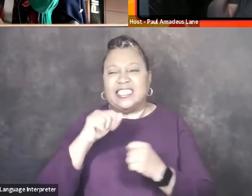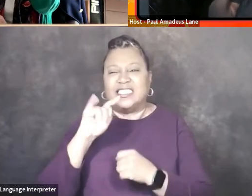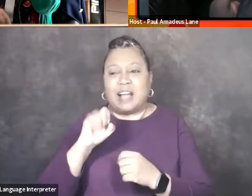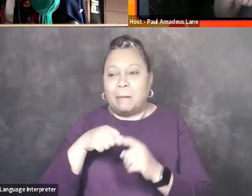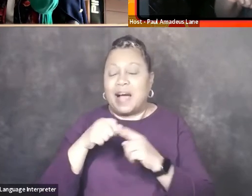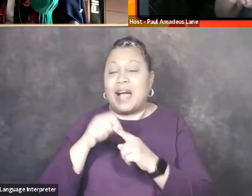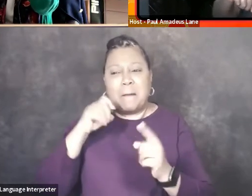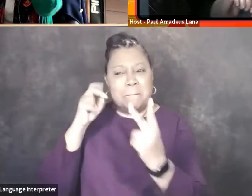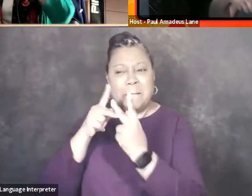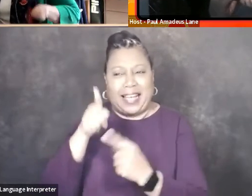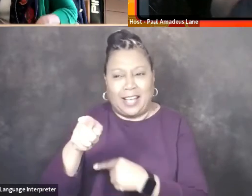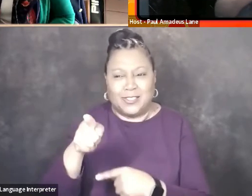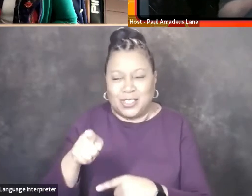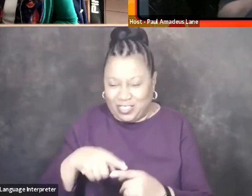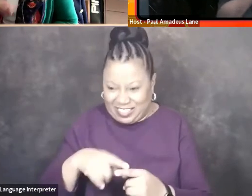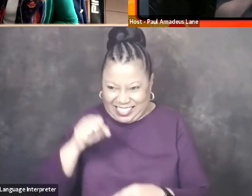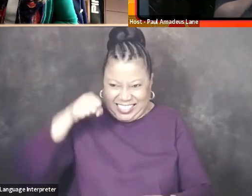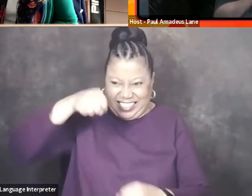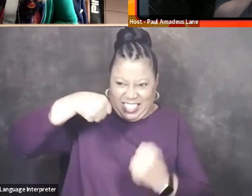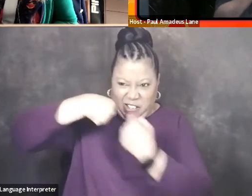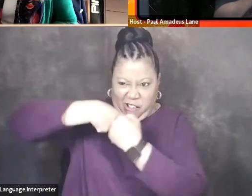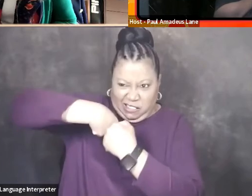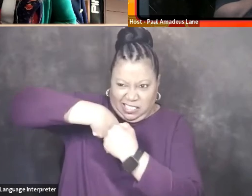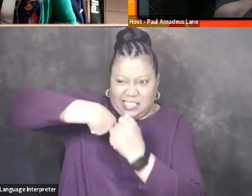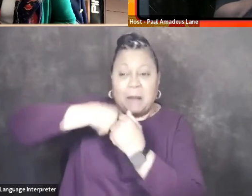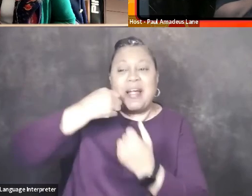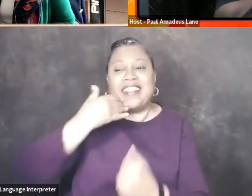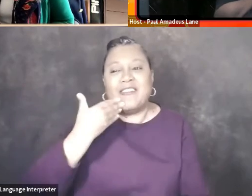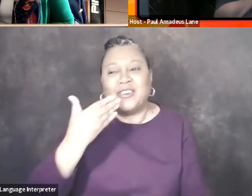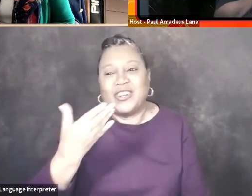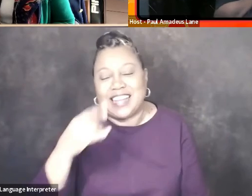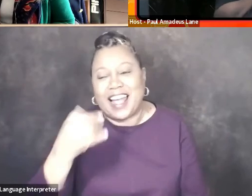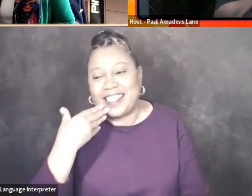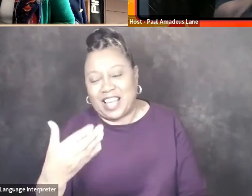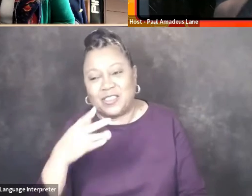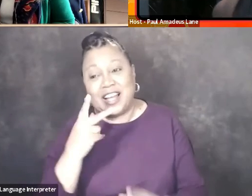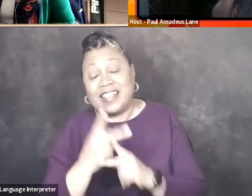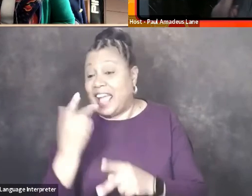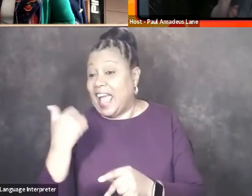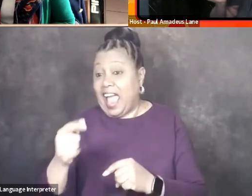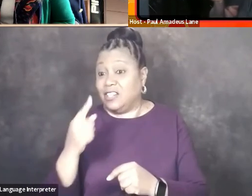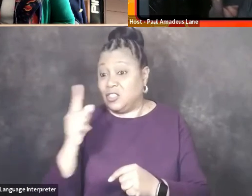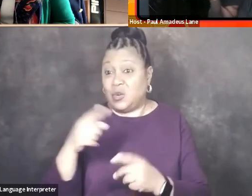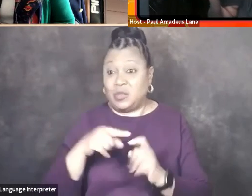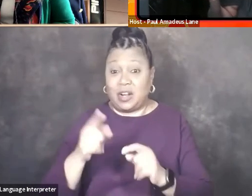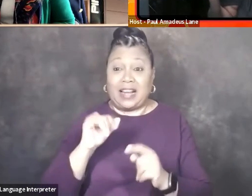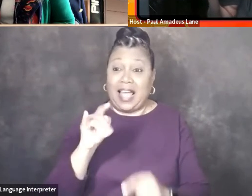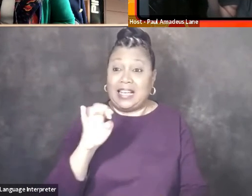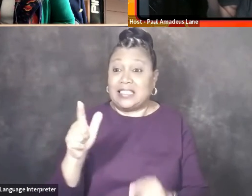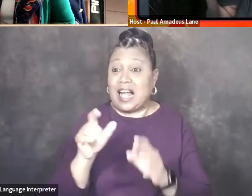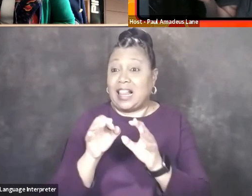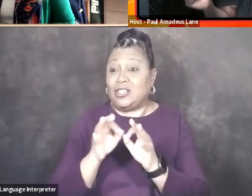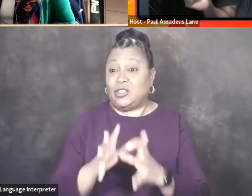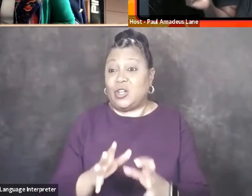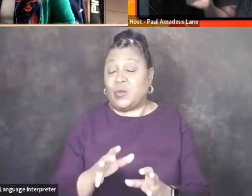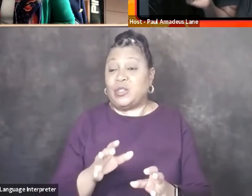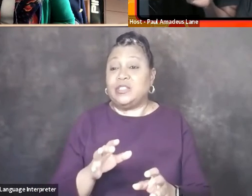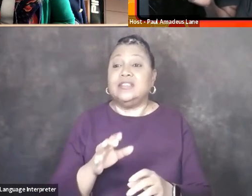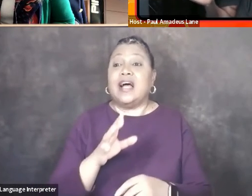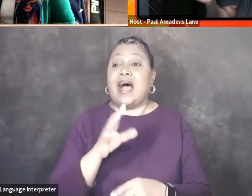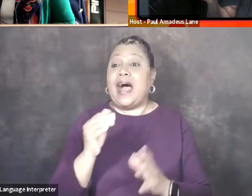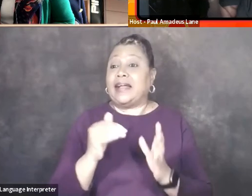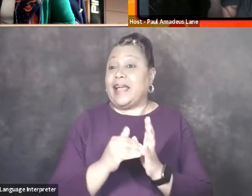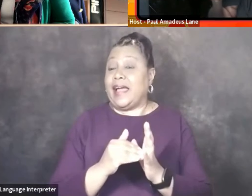Back at you, The my friend. stump bump. Have a great day. You too. Thank you. You too. And a huge shout out to our ASL interpreters,